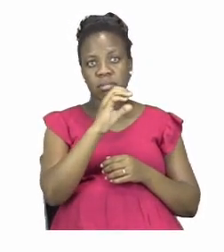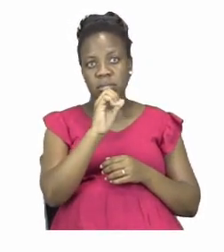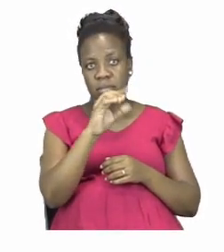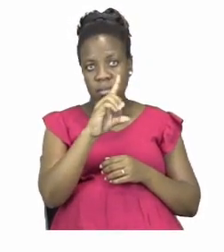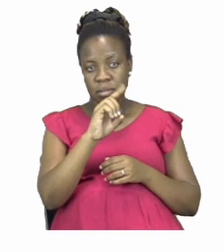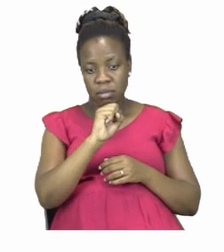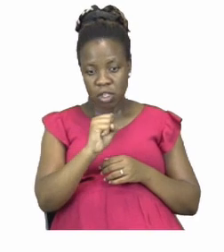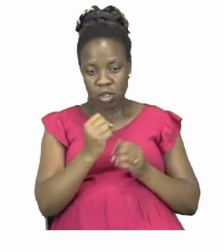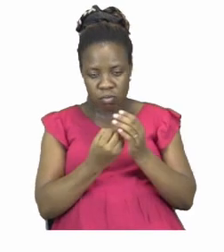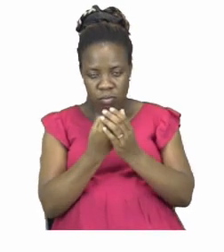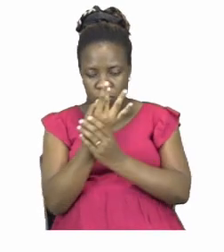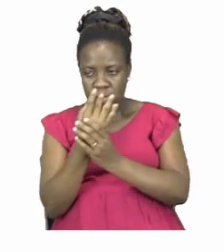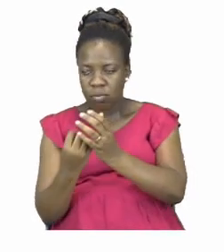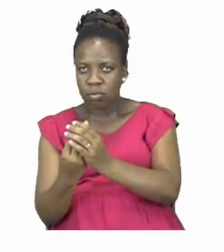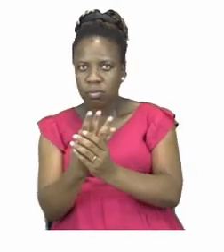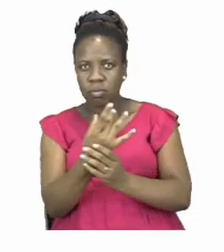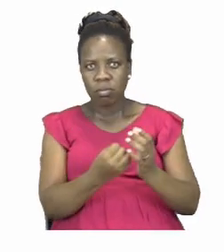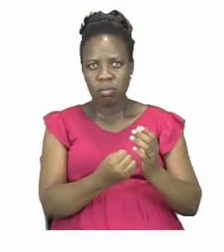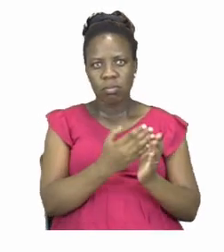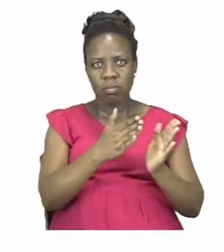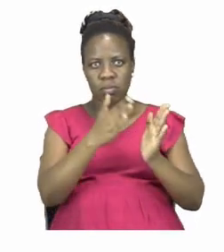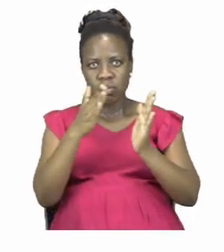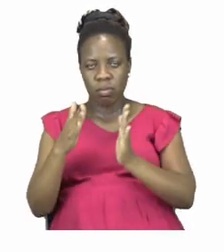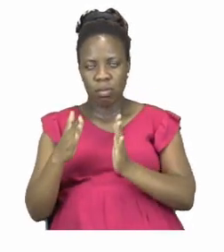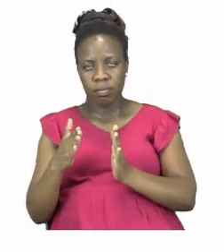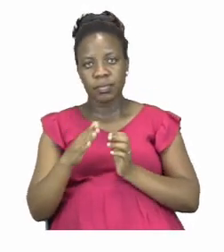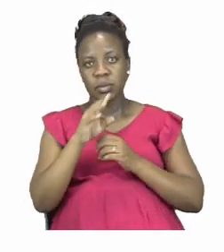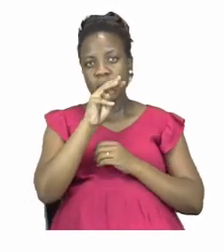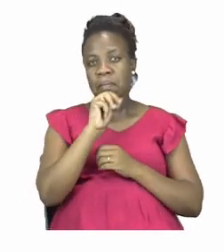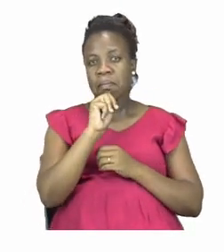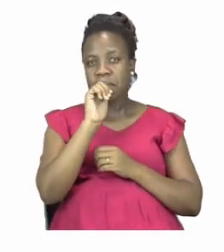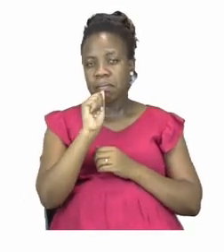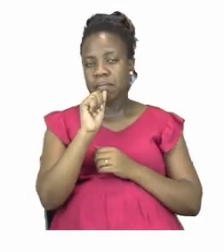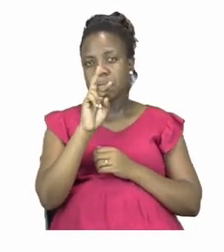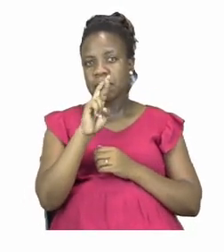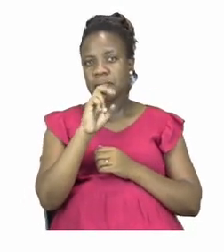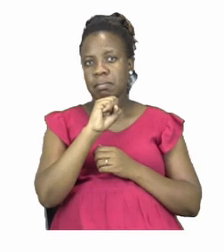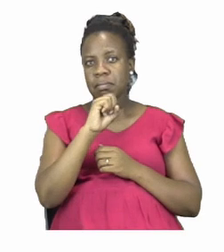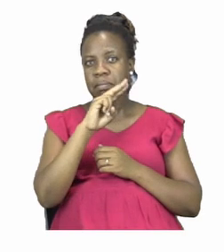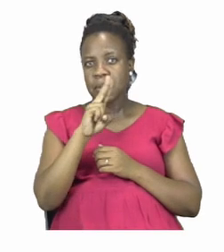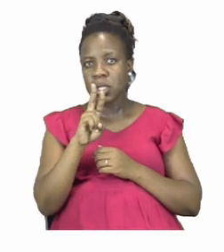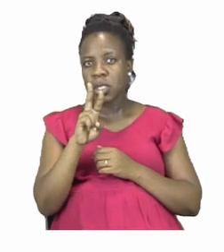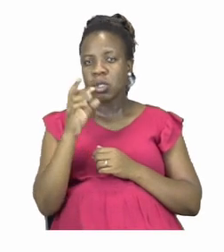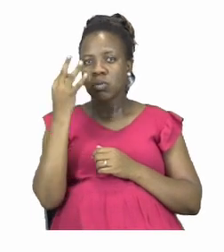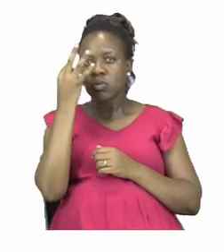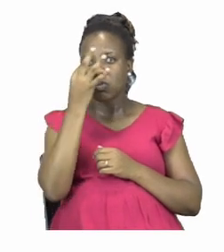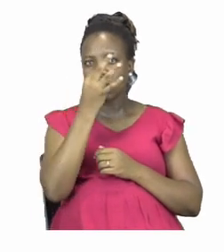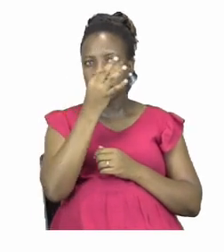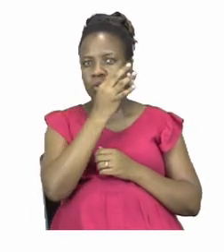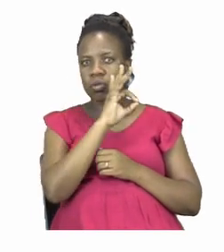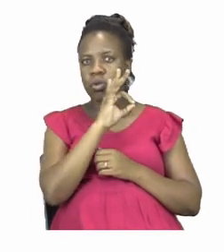next one. There they talk about marsh roses. Can you tell me how many marsh roses were